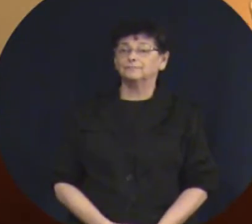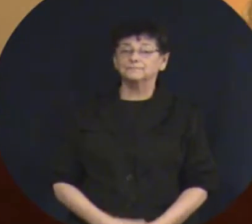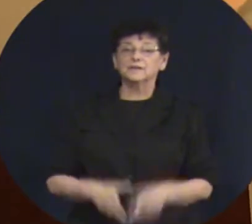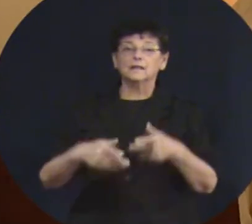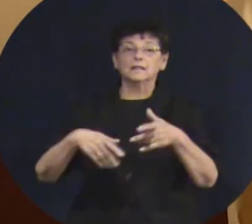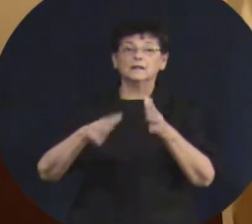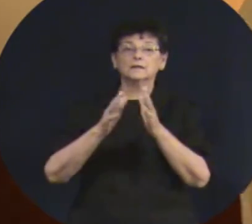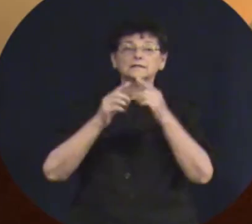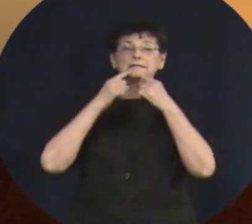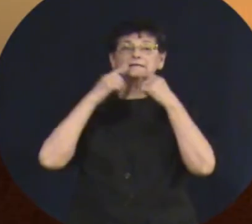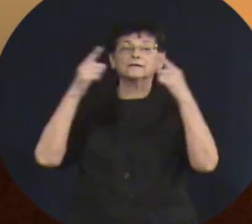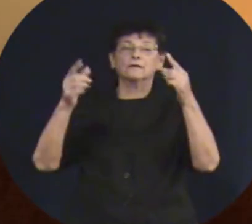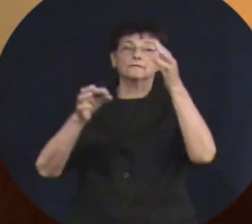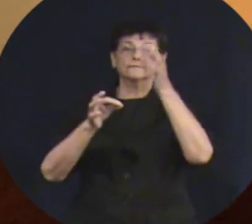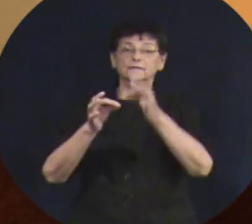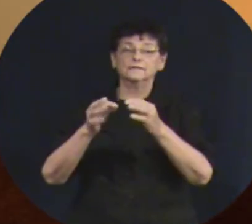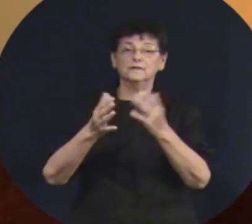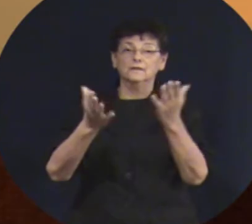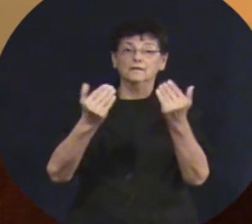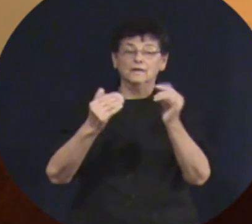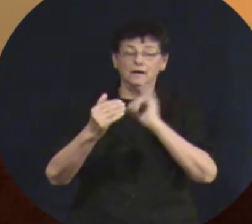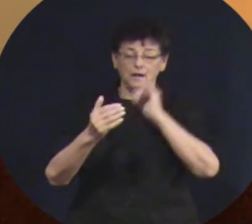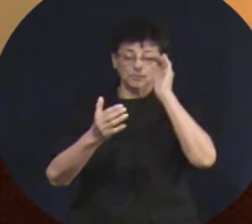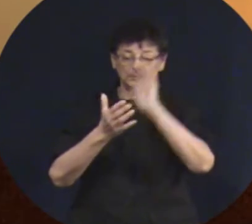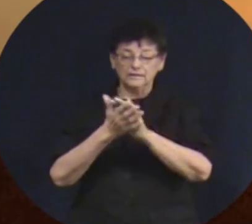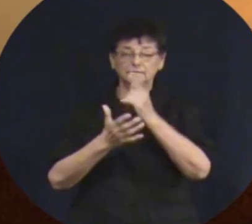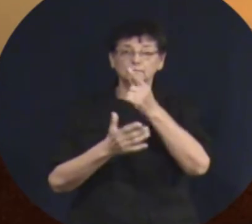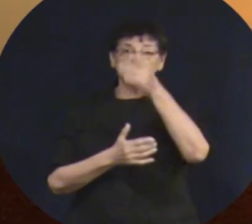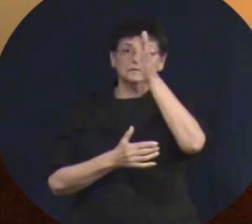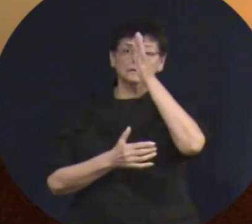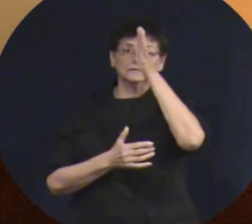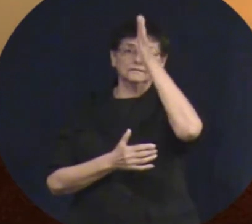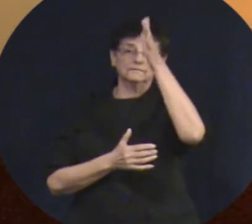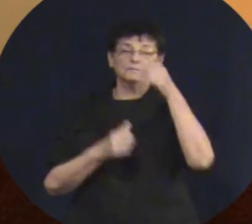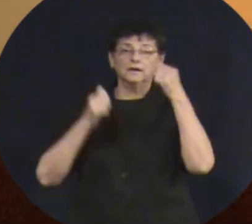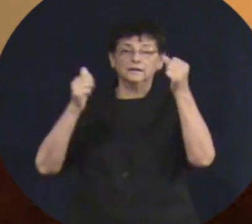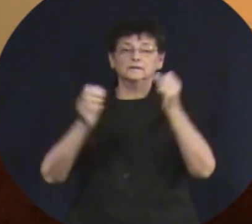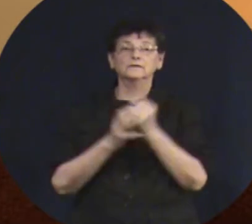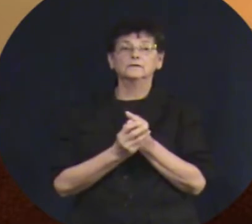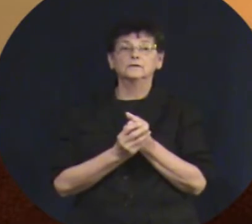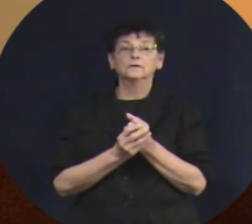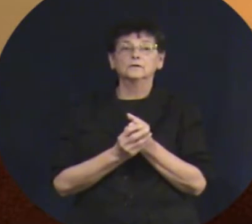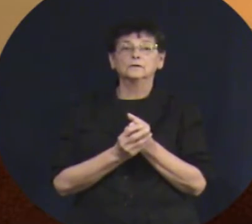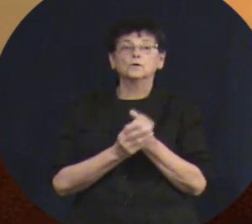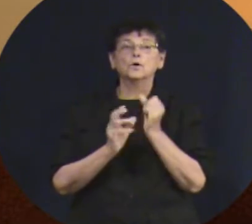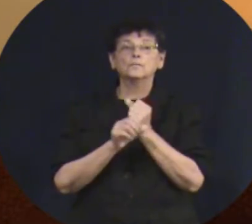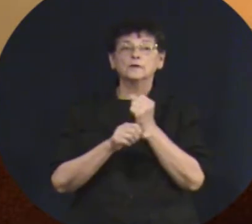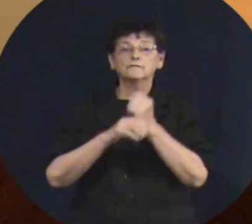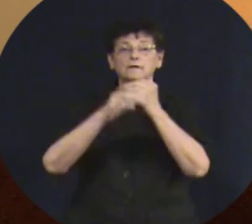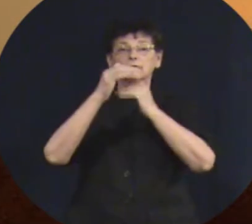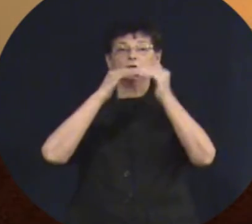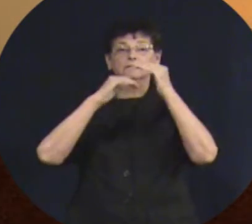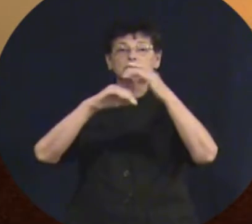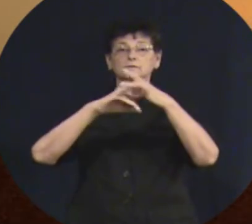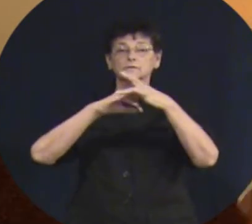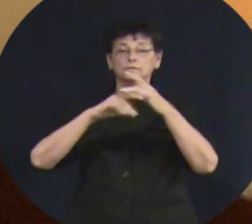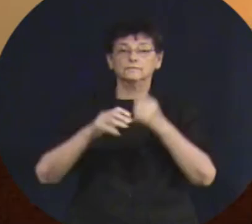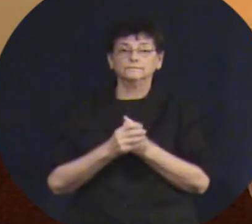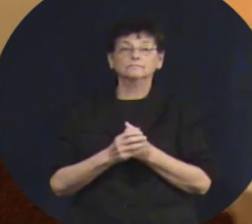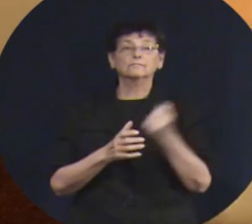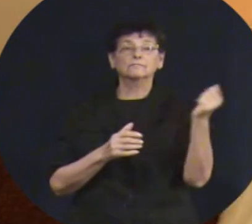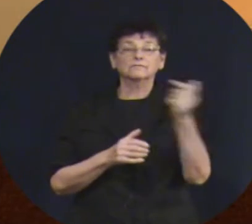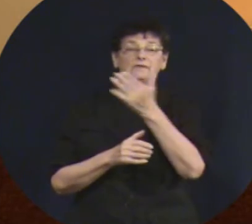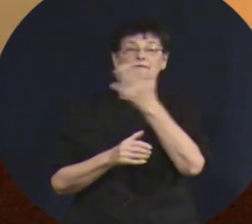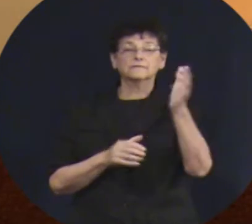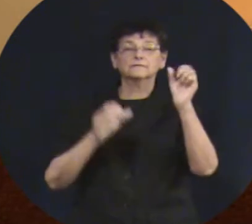Let us profess our faith. I believe in one God, the Father Almighty, maker of heaven and earth, of